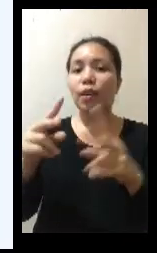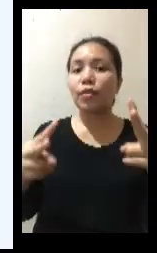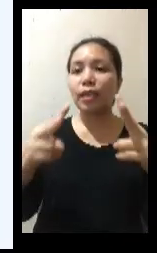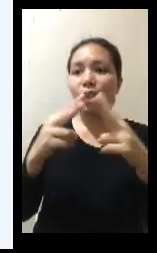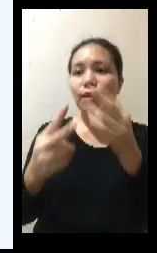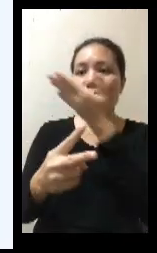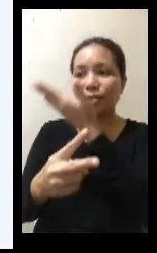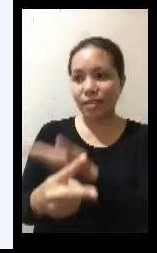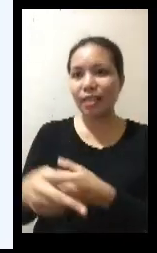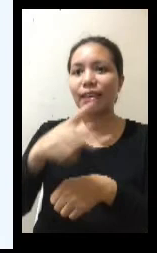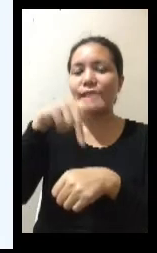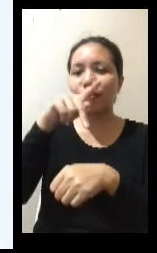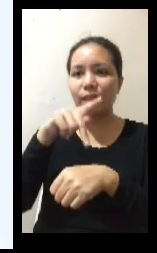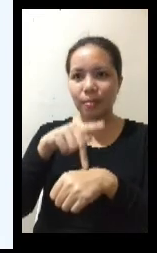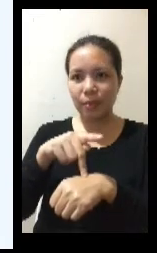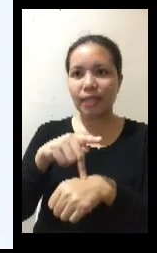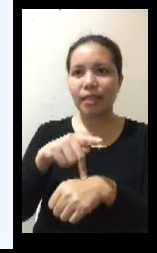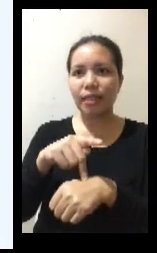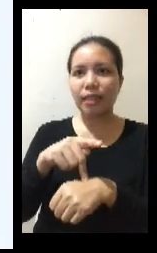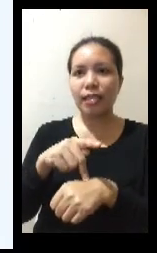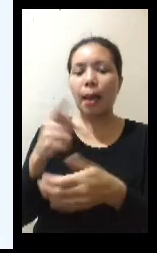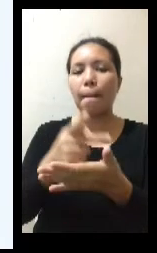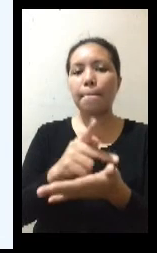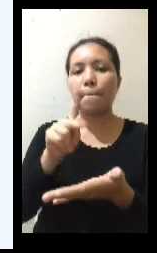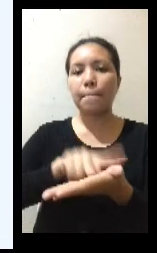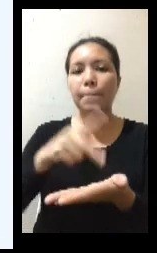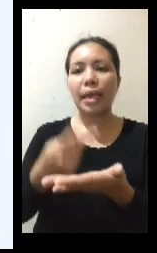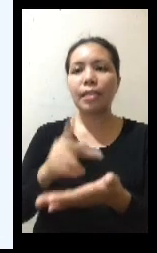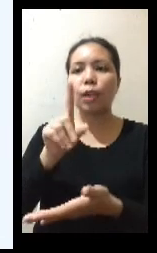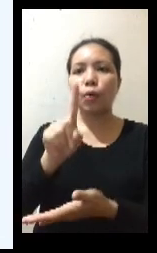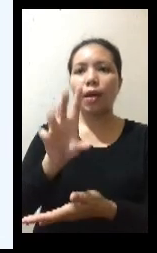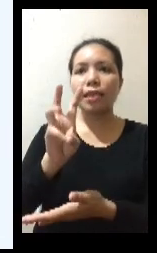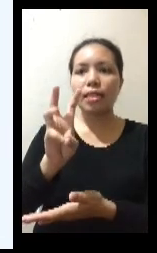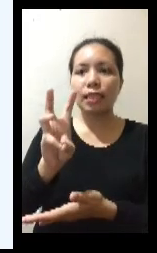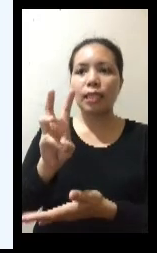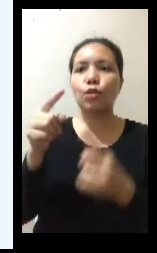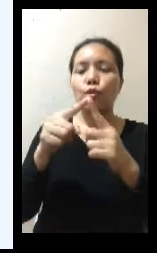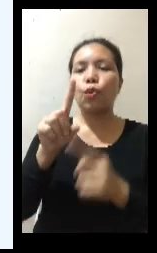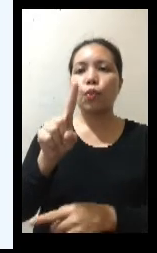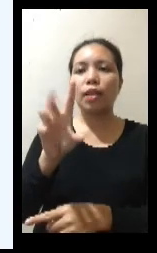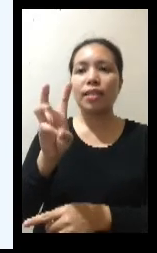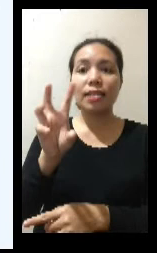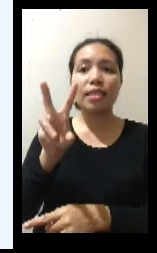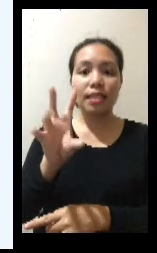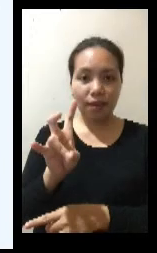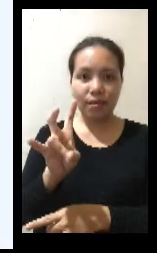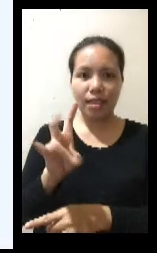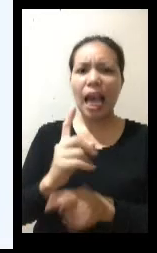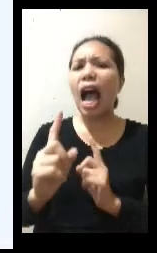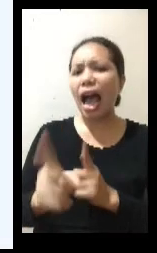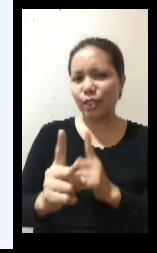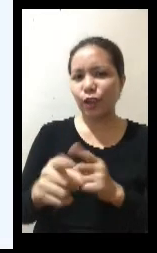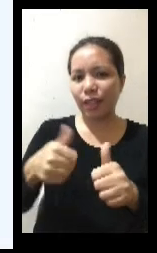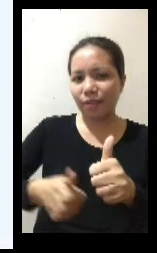Learn more about the different volcanoes in the Philippines by performing this activity on page 166 to 167